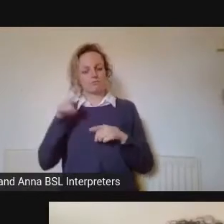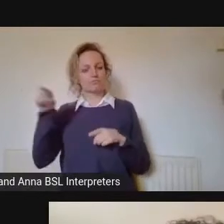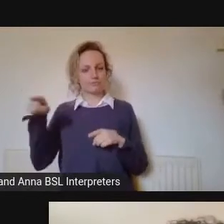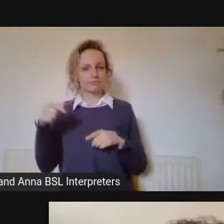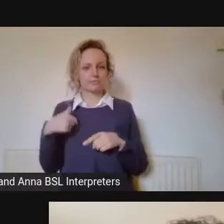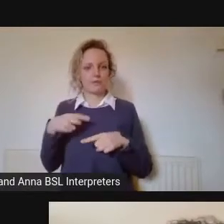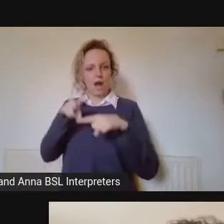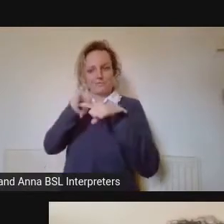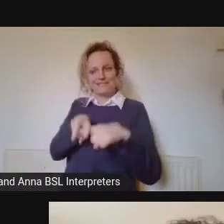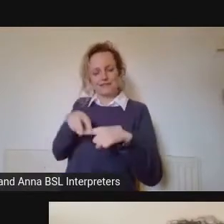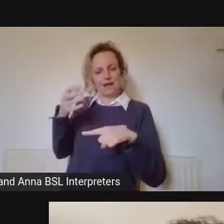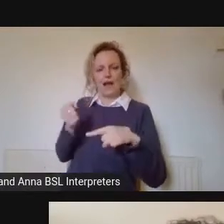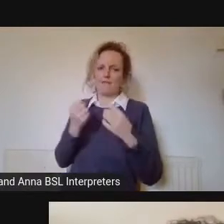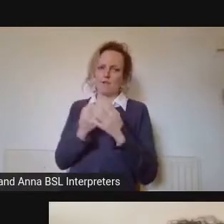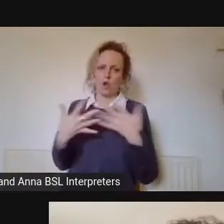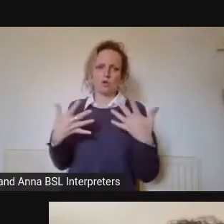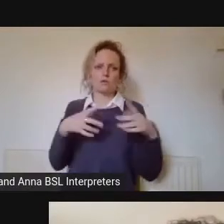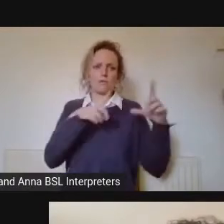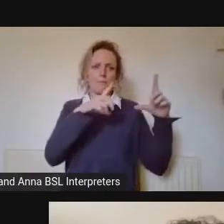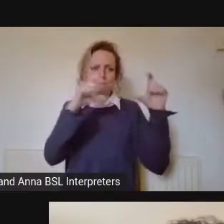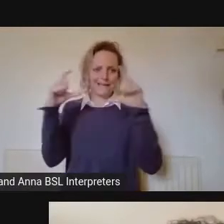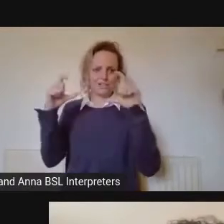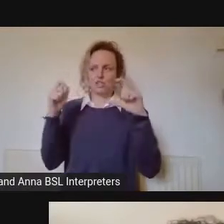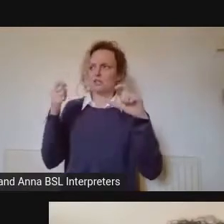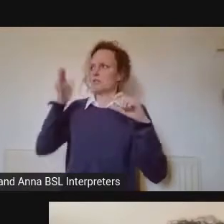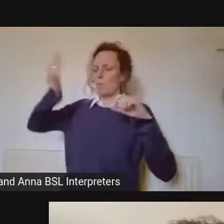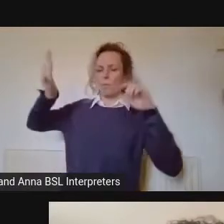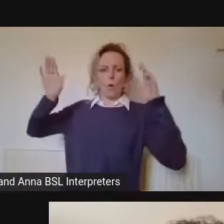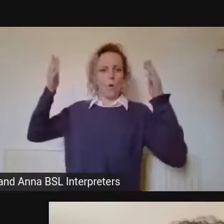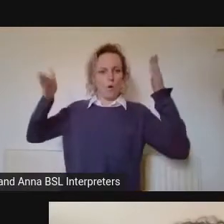surrounded by pictures and a bookshelf.